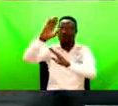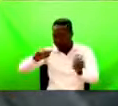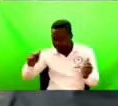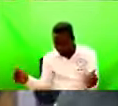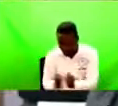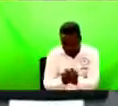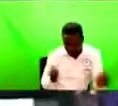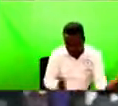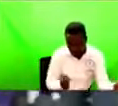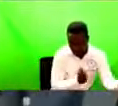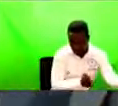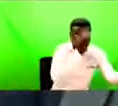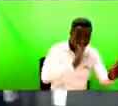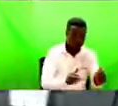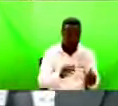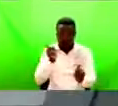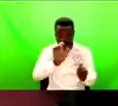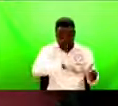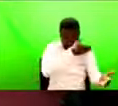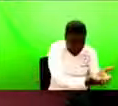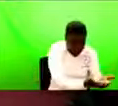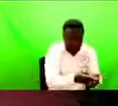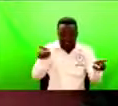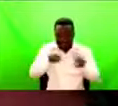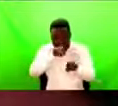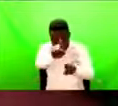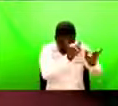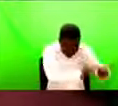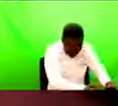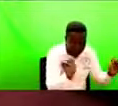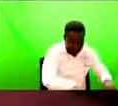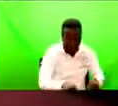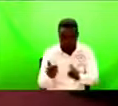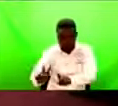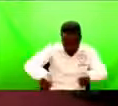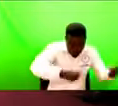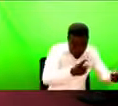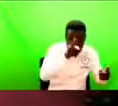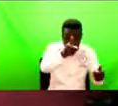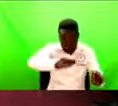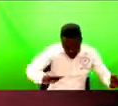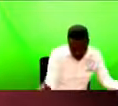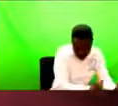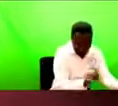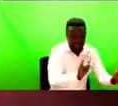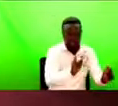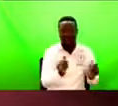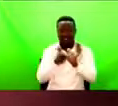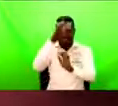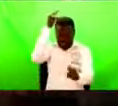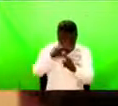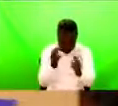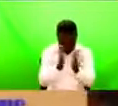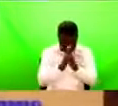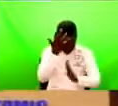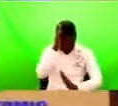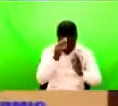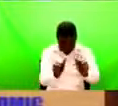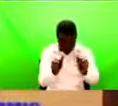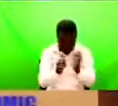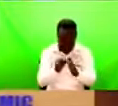you. And where it settles, you shall settle. When it moves, you have to move. Open your mouth and begin to pray.